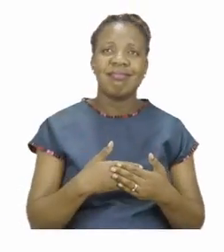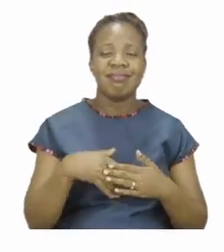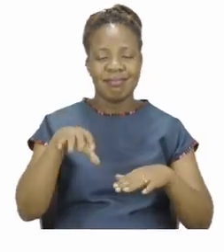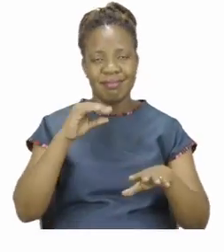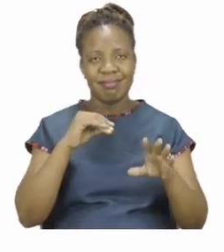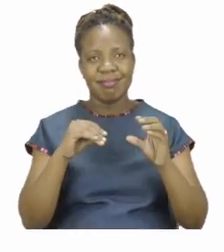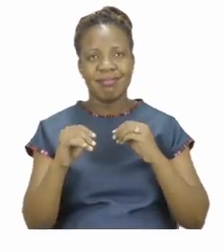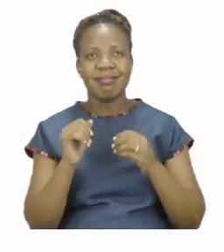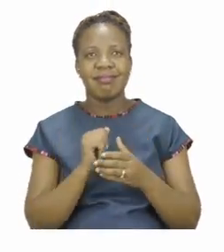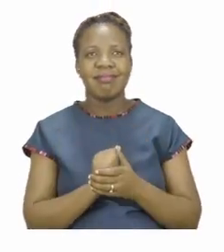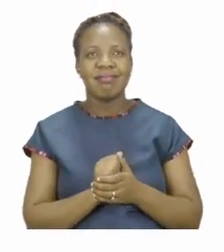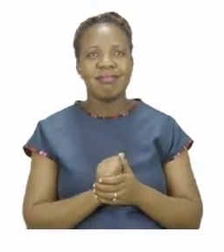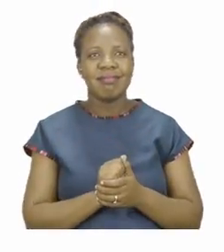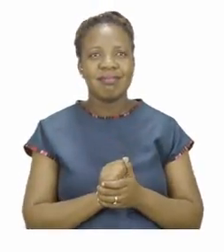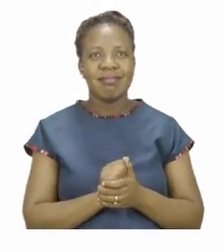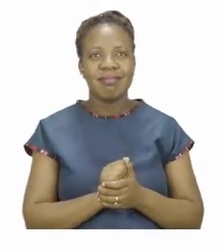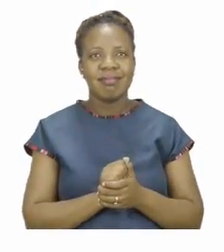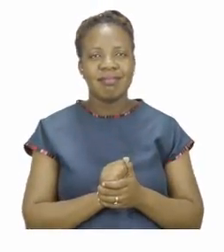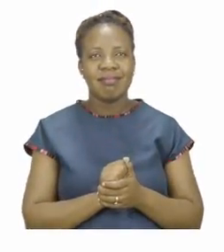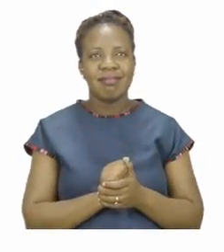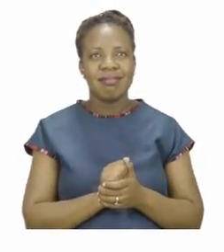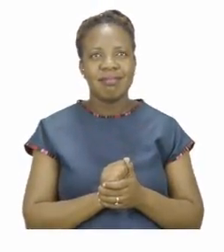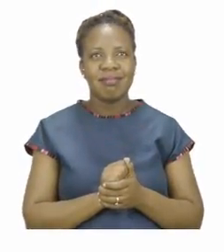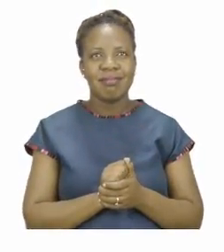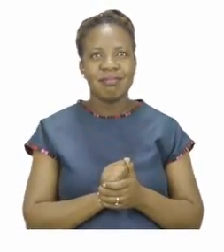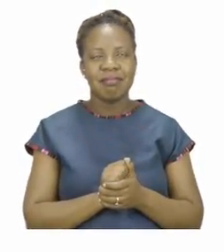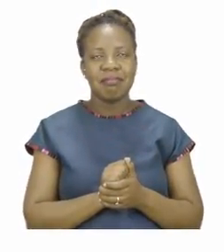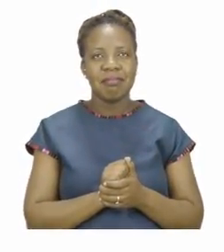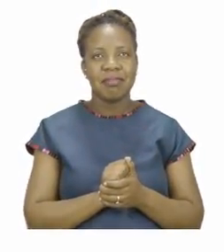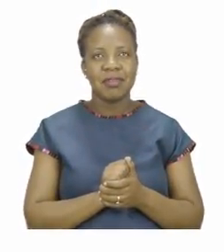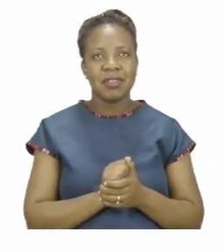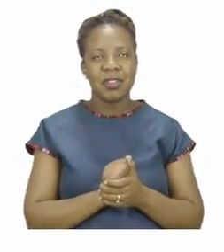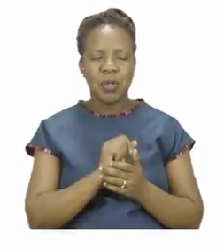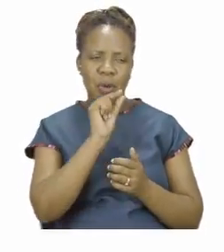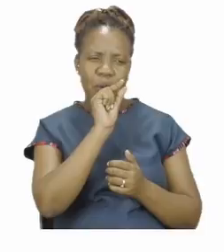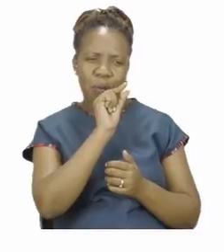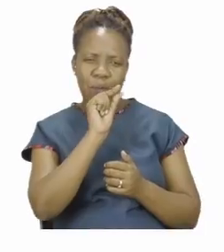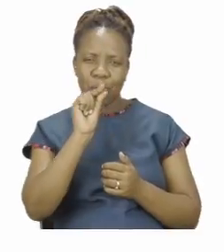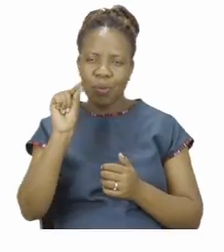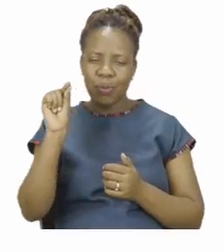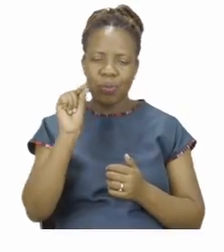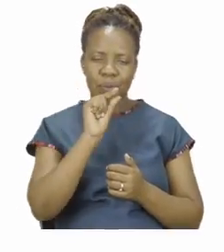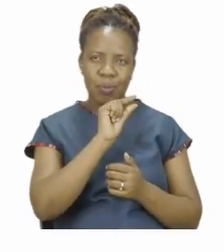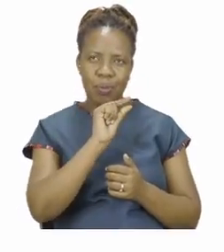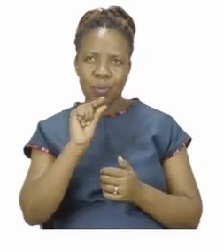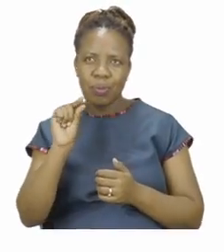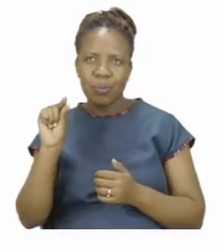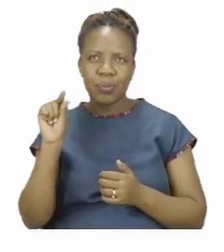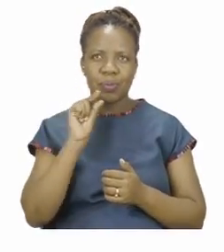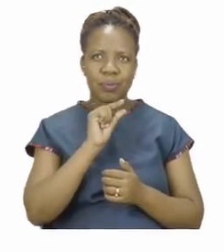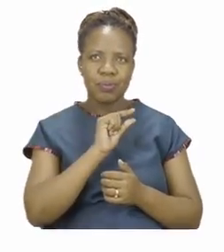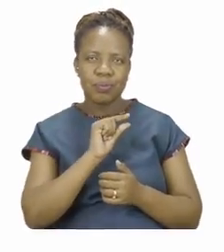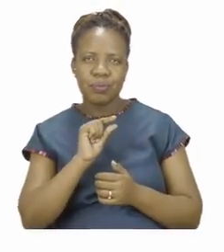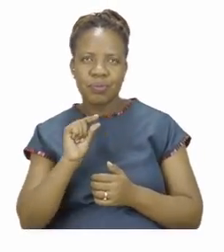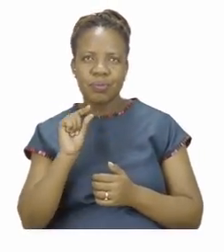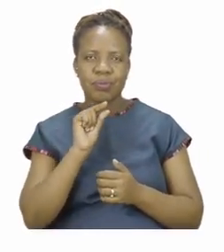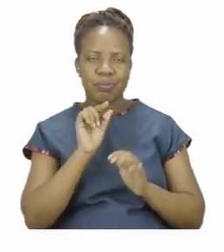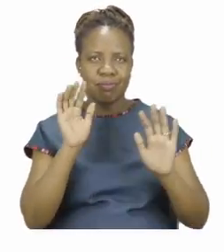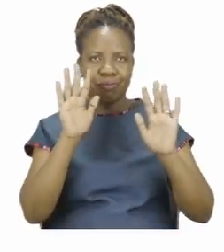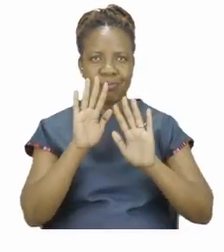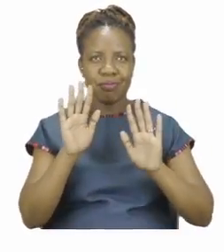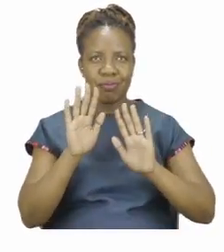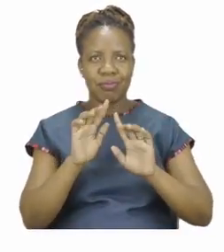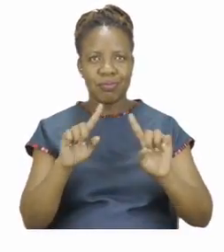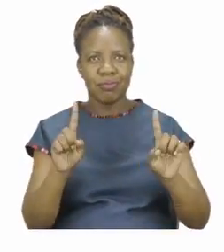has been done for us. The graph below shows the number of wild animals at the game reserve, like a game